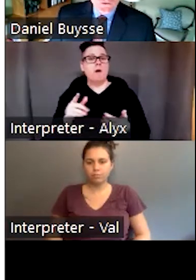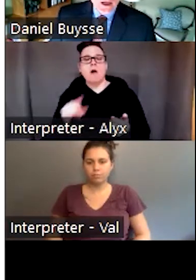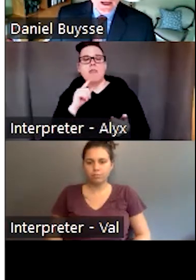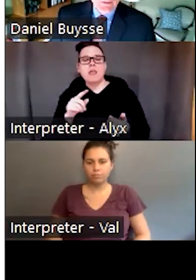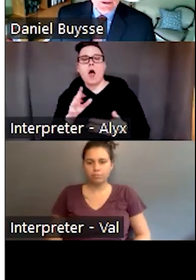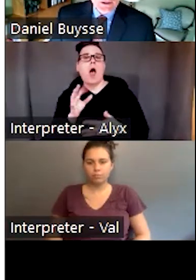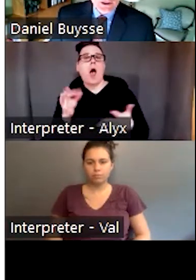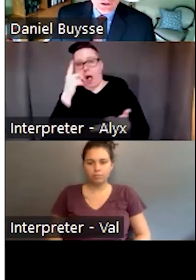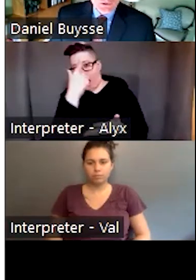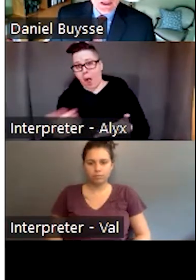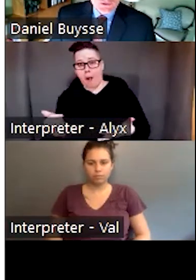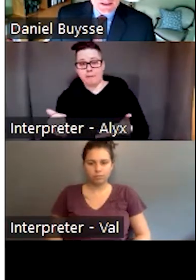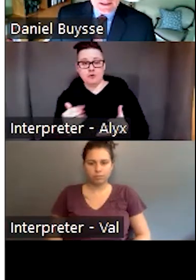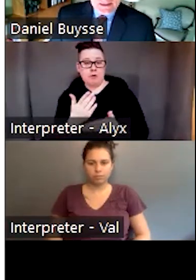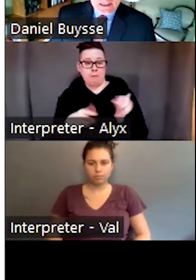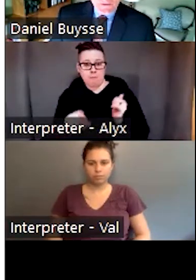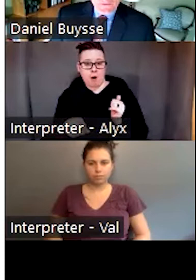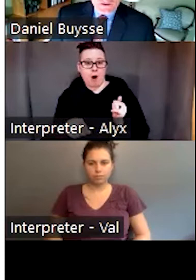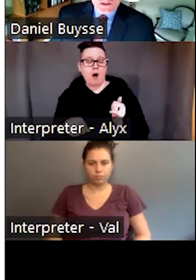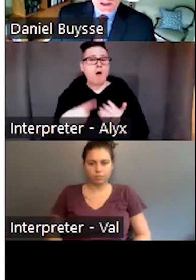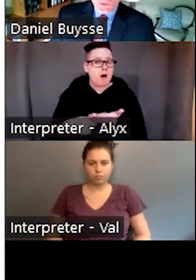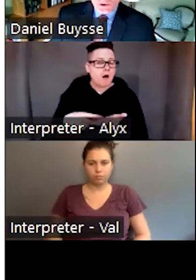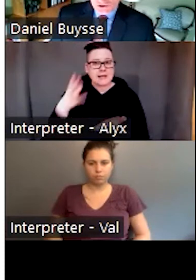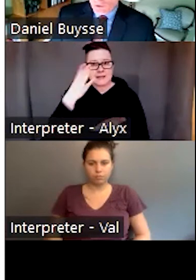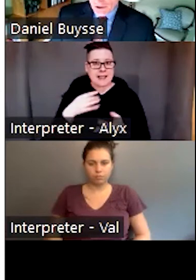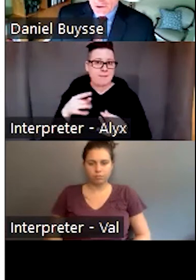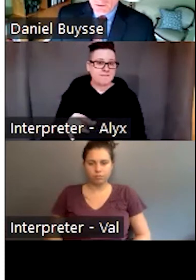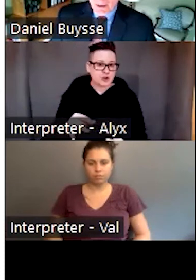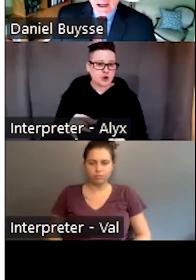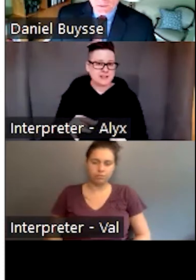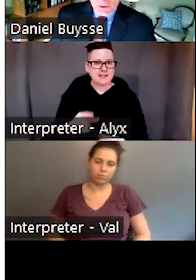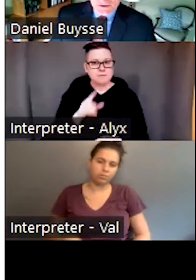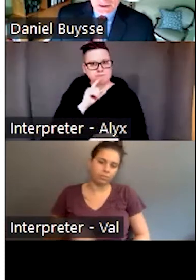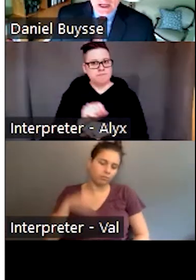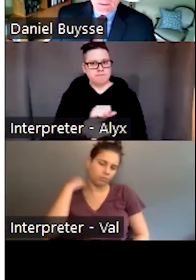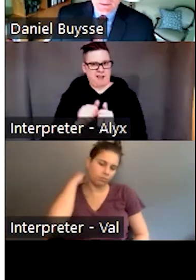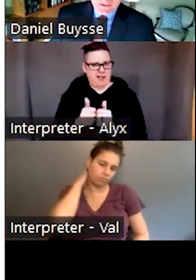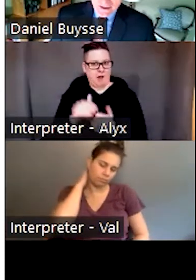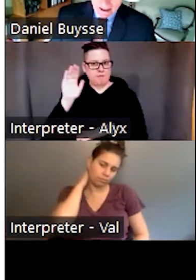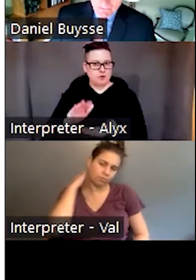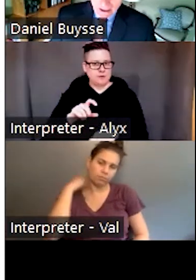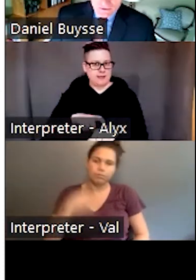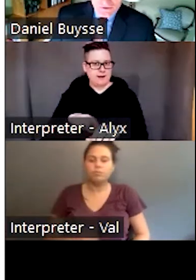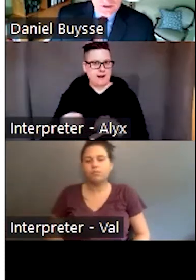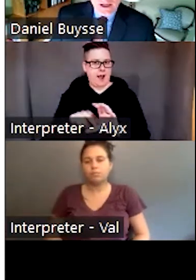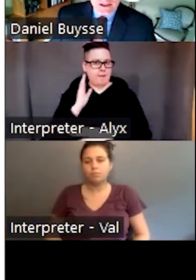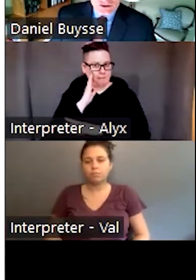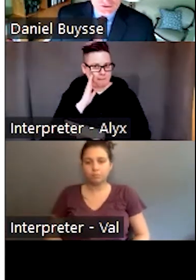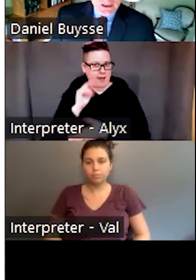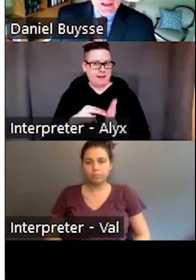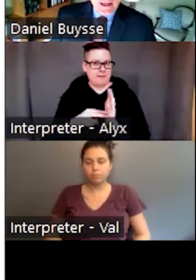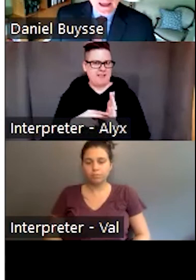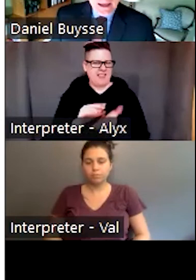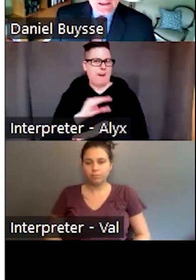modules include addressing sleep efficiency, which you really do by reducing time in bed, so that amount